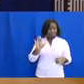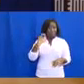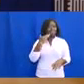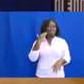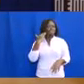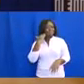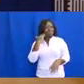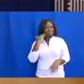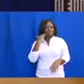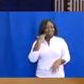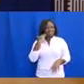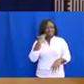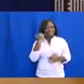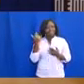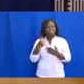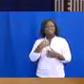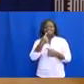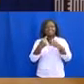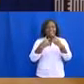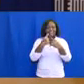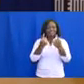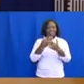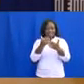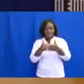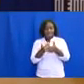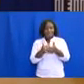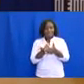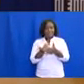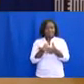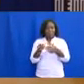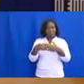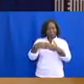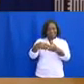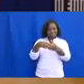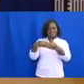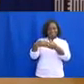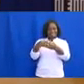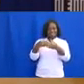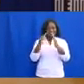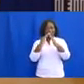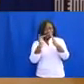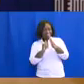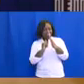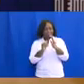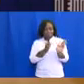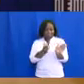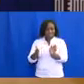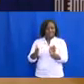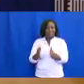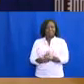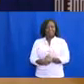to outline a roadmap for easing the restrictions put in place